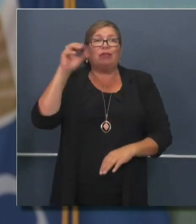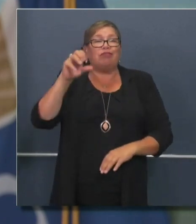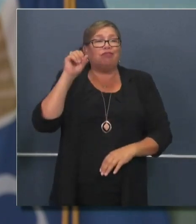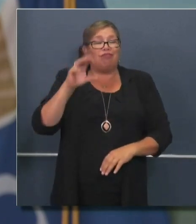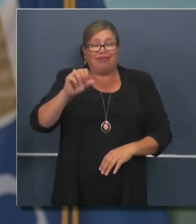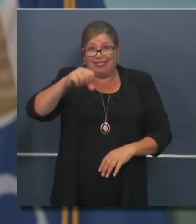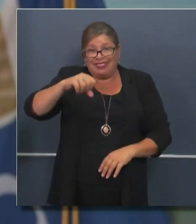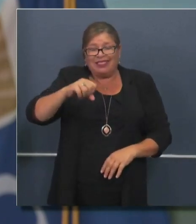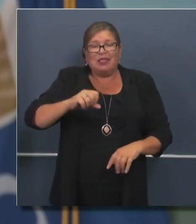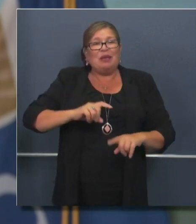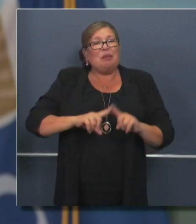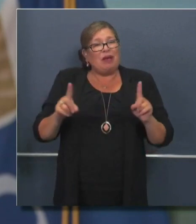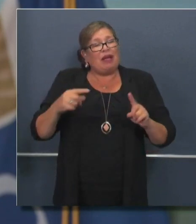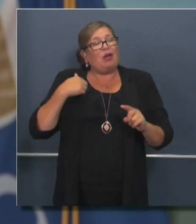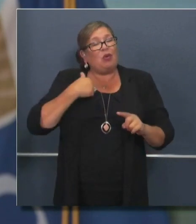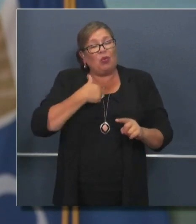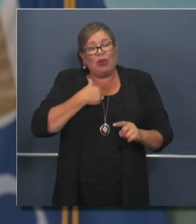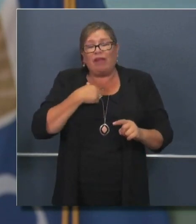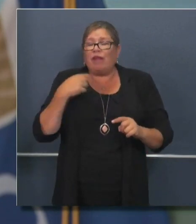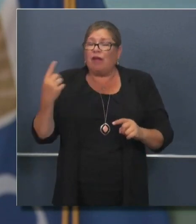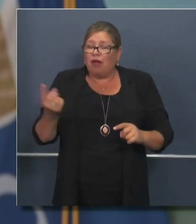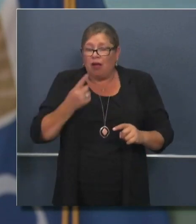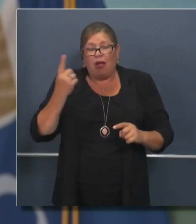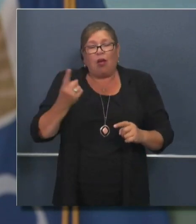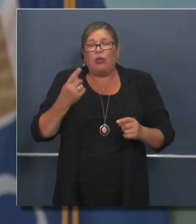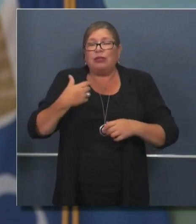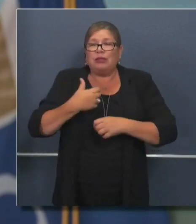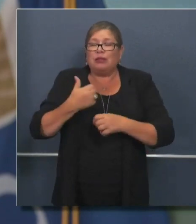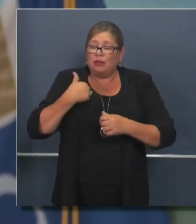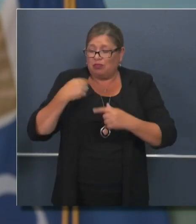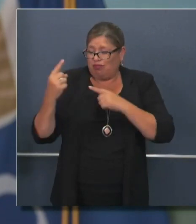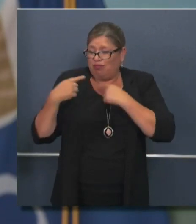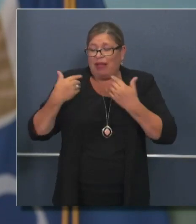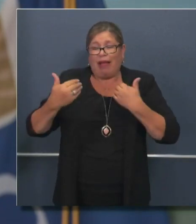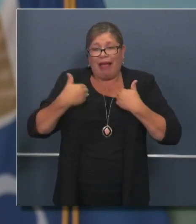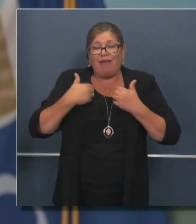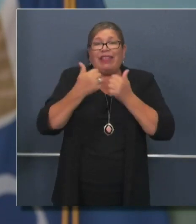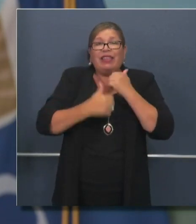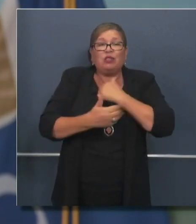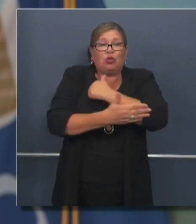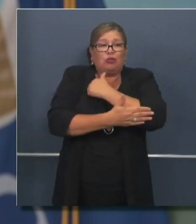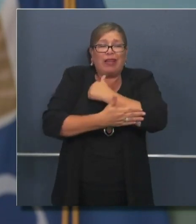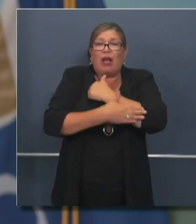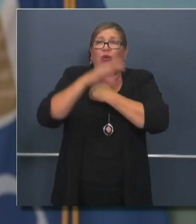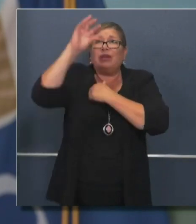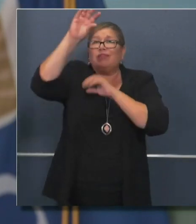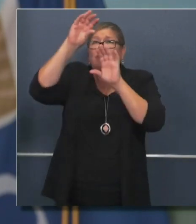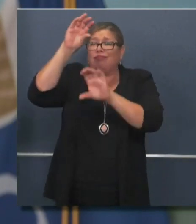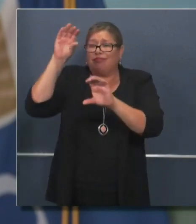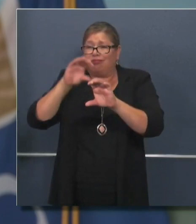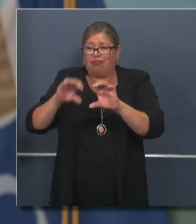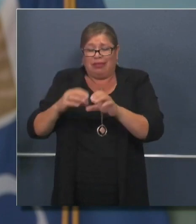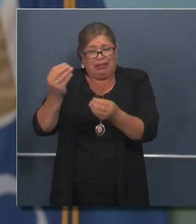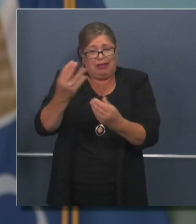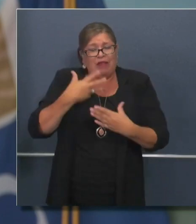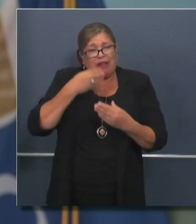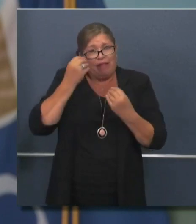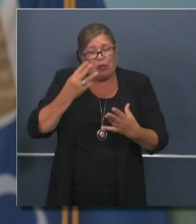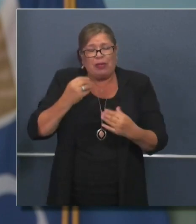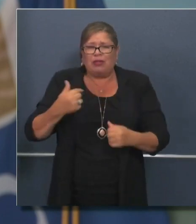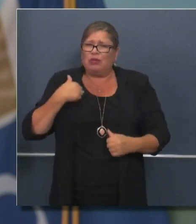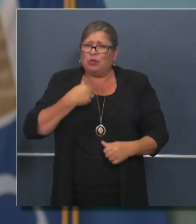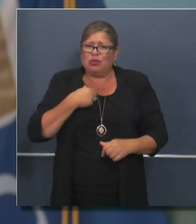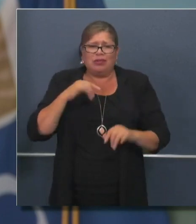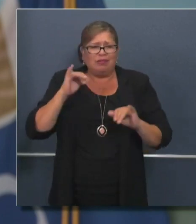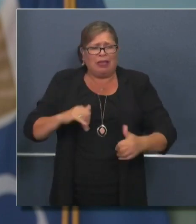have continued to have local county level data. We appreciate the ongoing partnership with local health